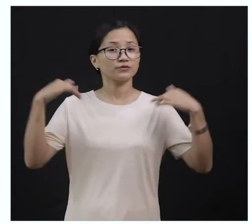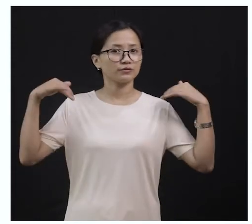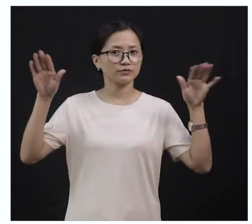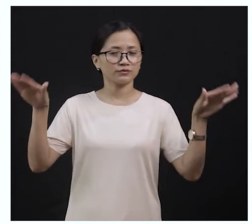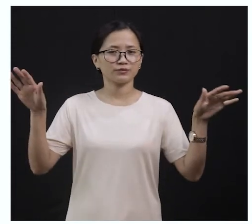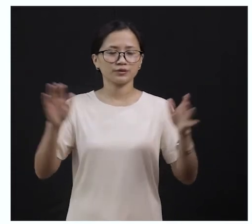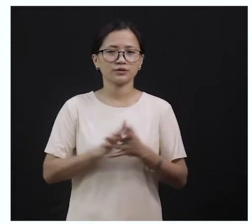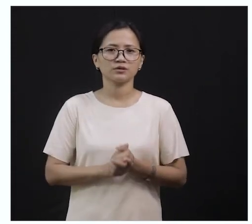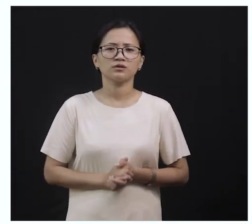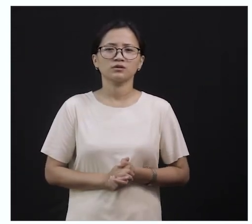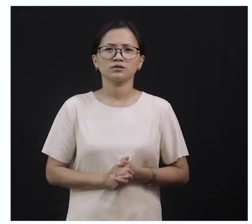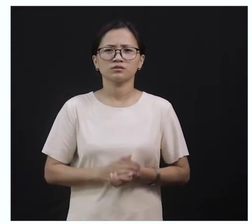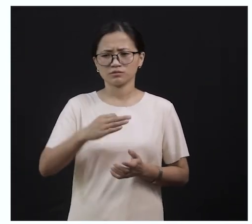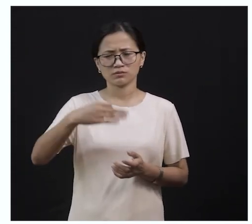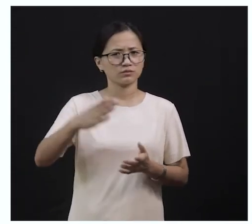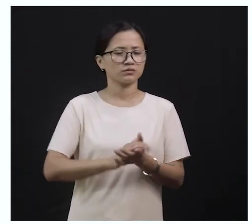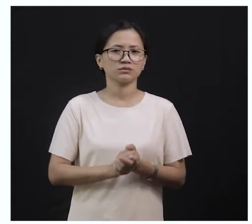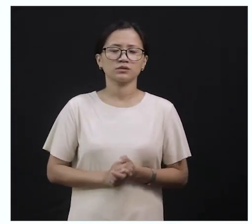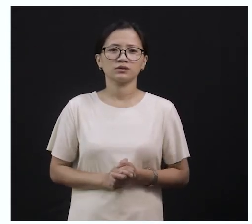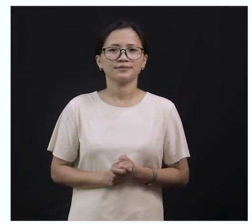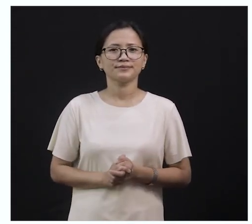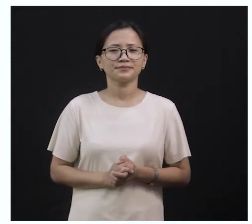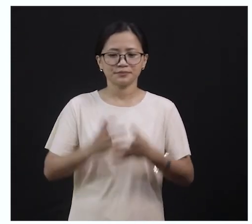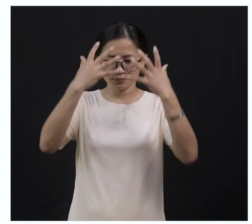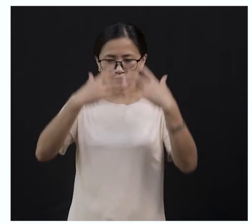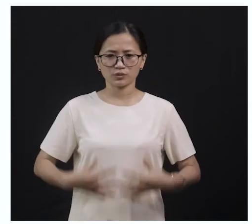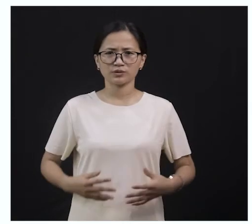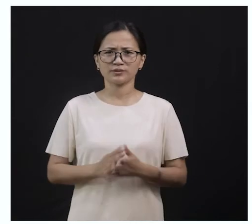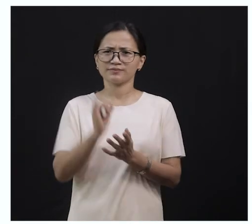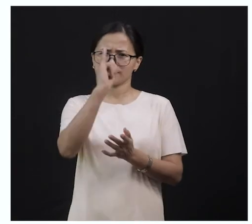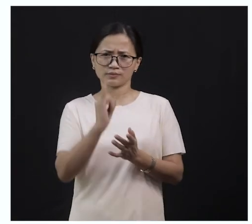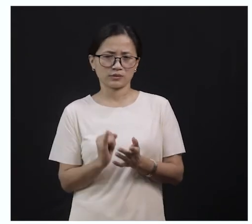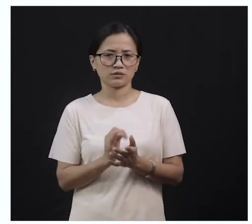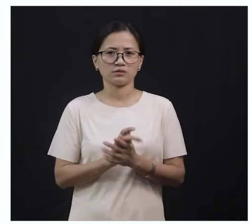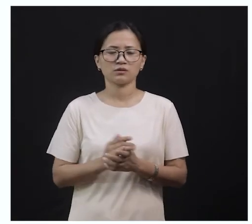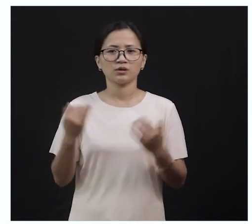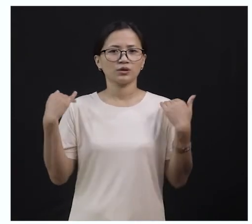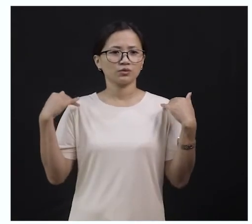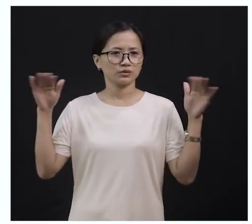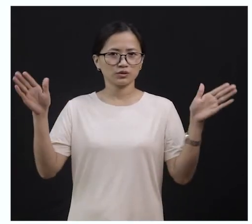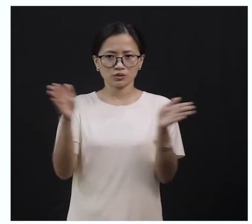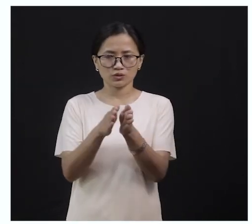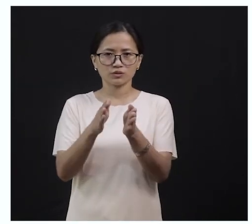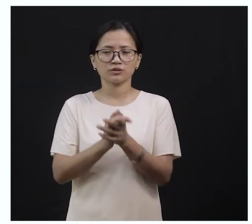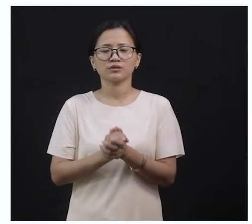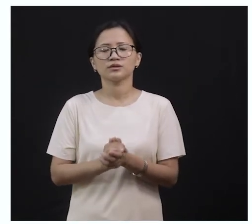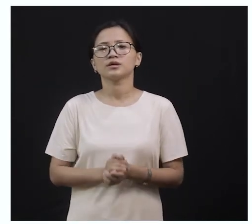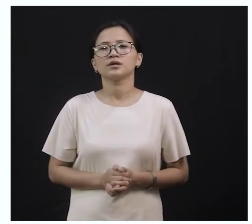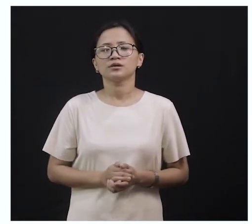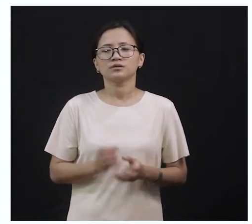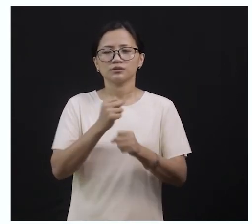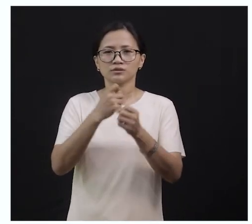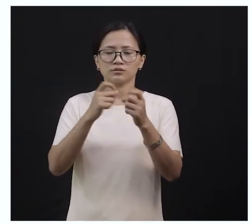a feature like a dragonfly. See, their body are thinner, their wings are shorter than dragonfly,